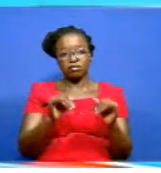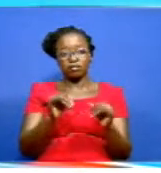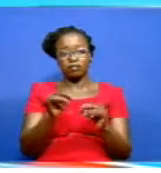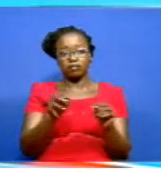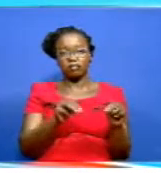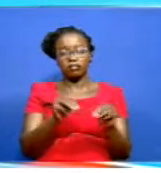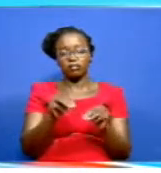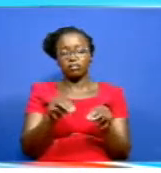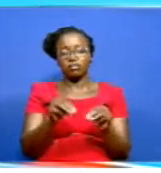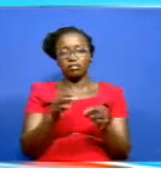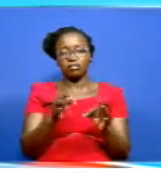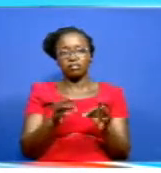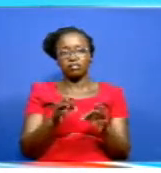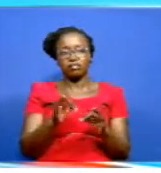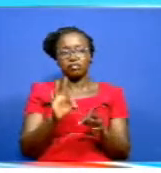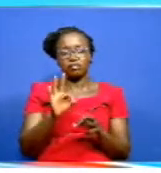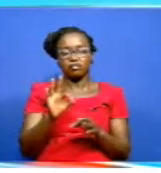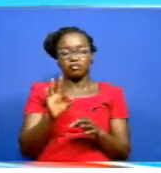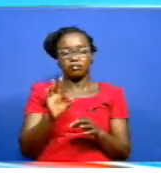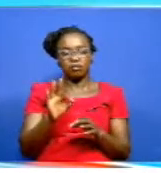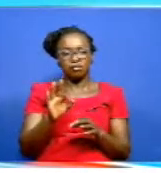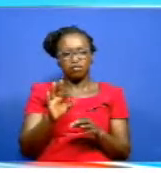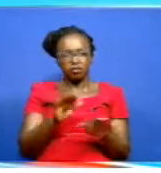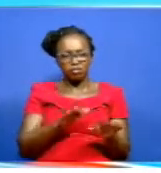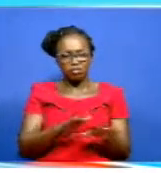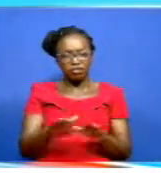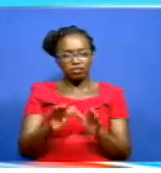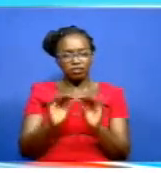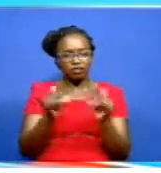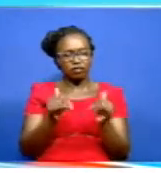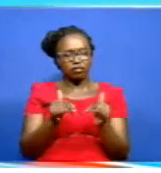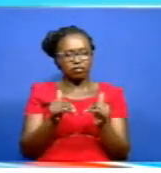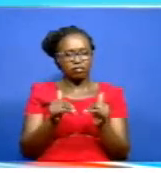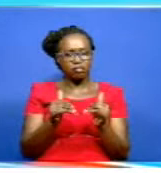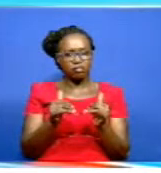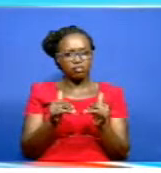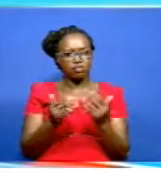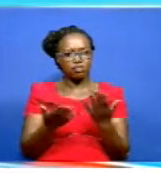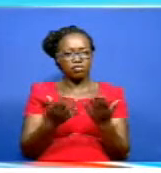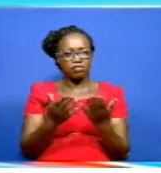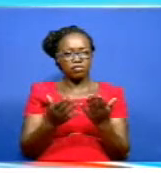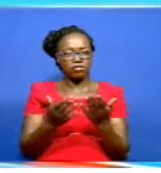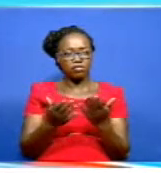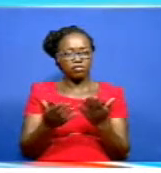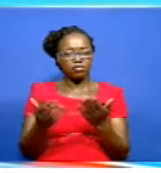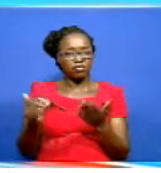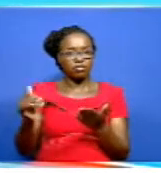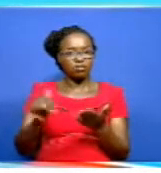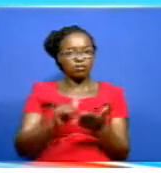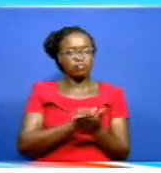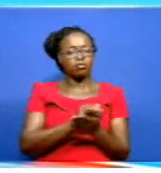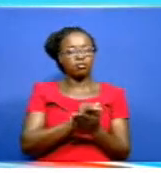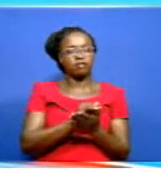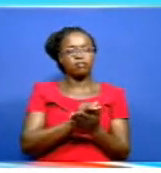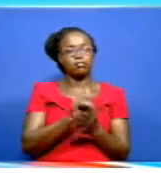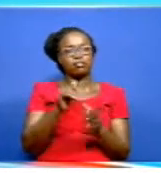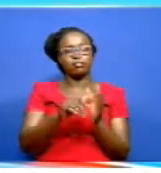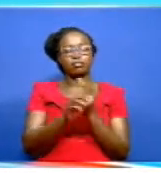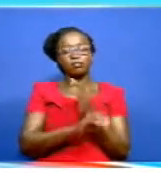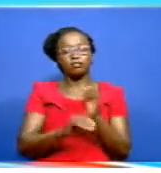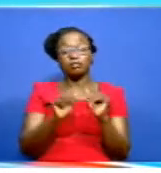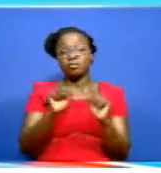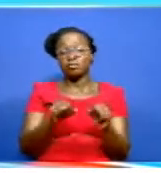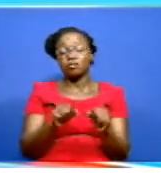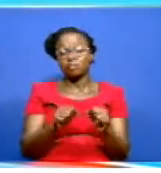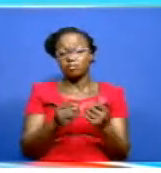Because if you're talking about the 3rd wave and we're talking about new strains that may land in the country, and of course they could be in the country, it's just that we